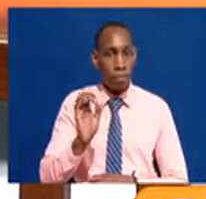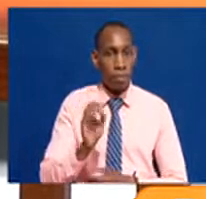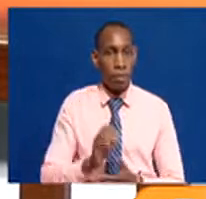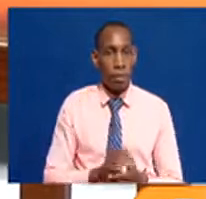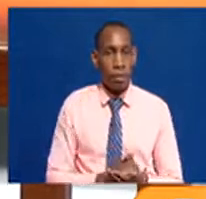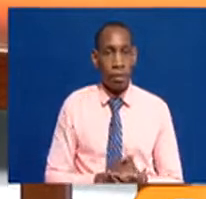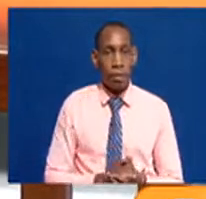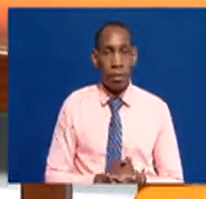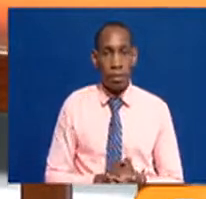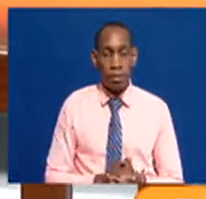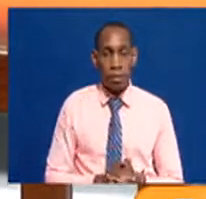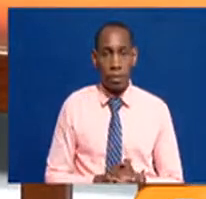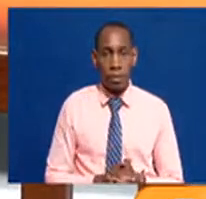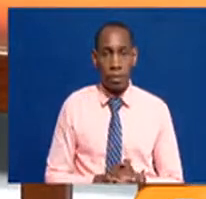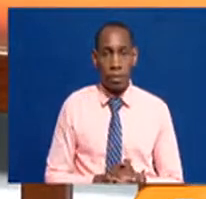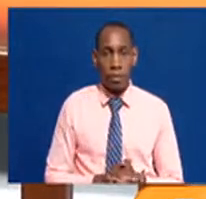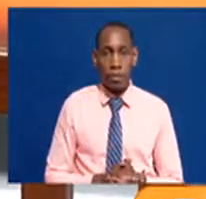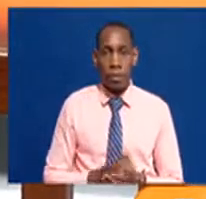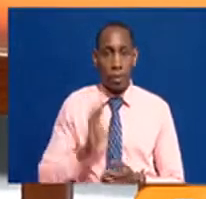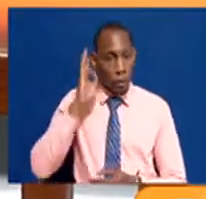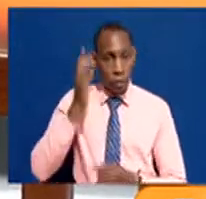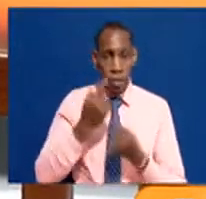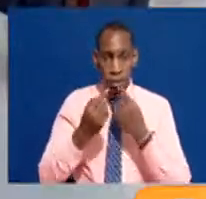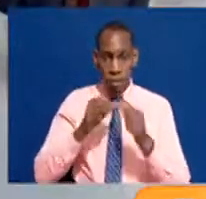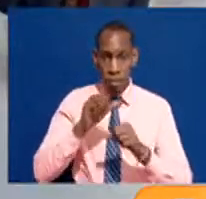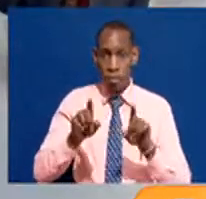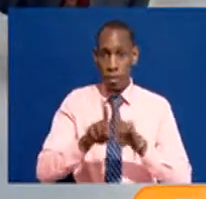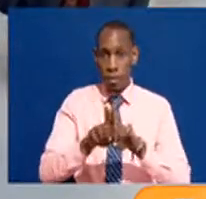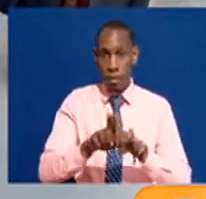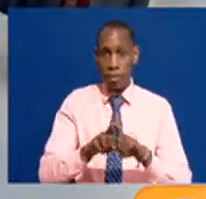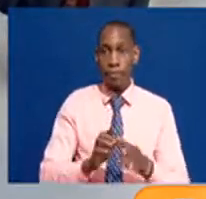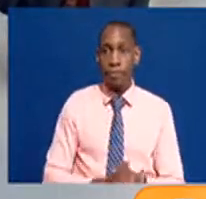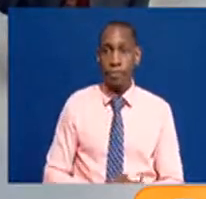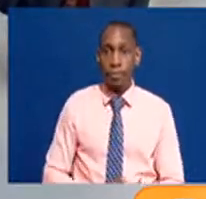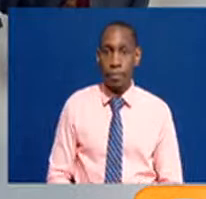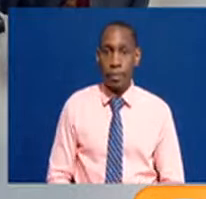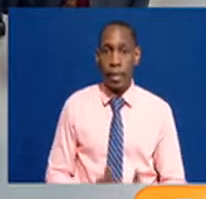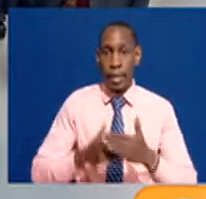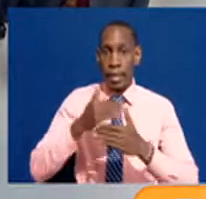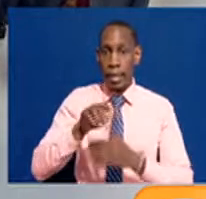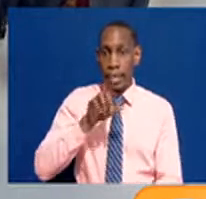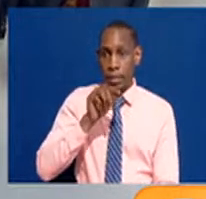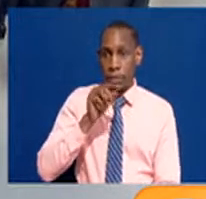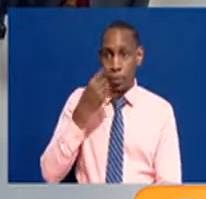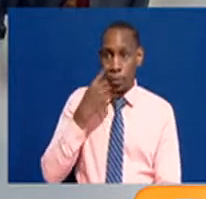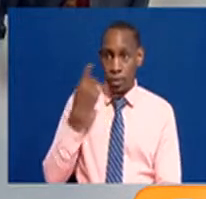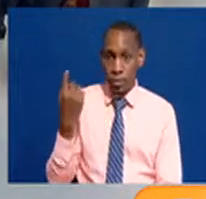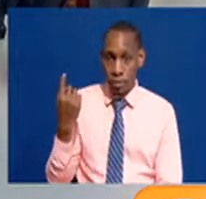I'm going. Yeah. I'm going to talk about it. Very good. Yes. Okay. Yes. Excellent.